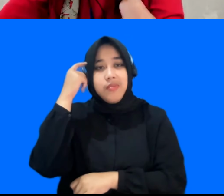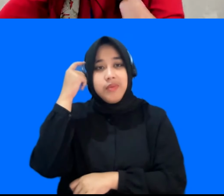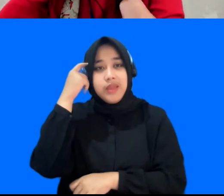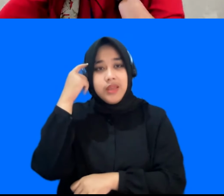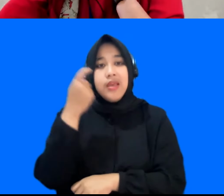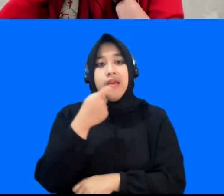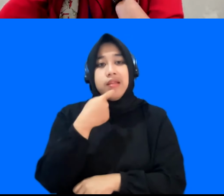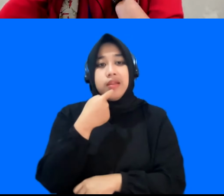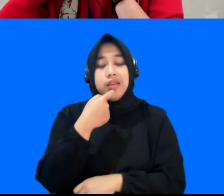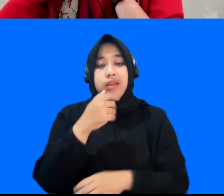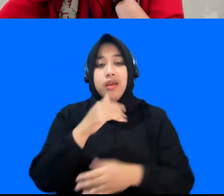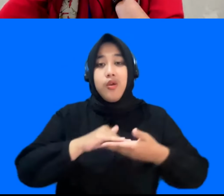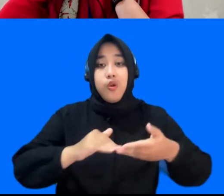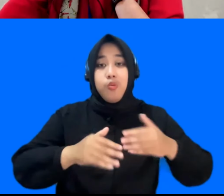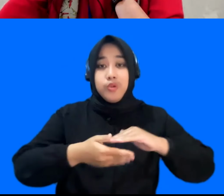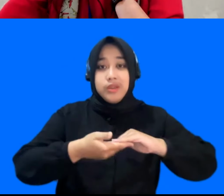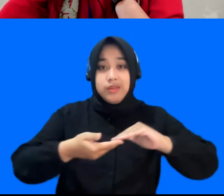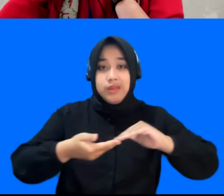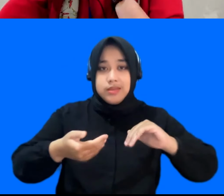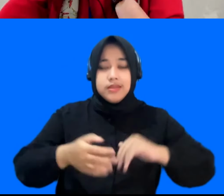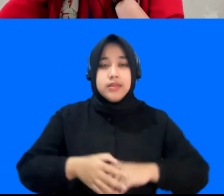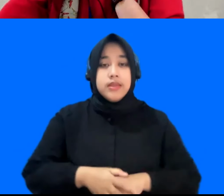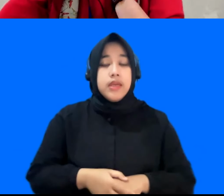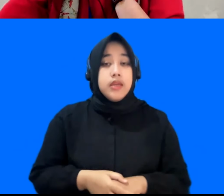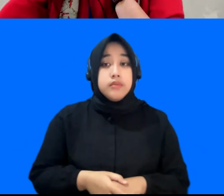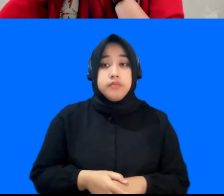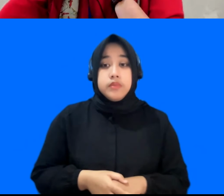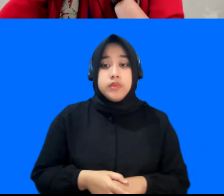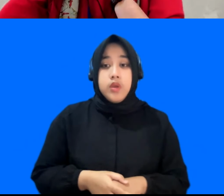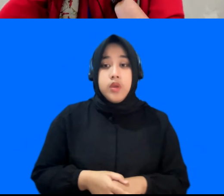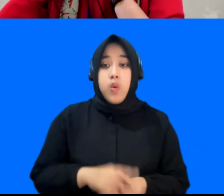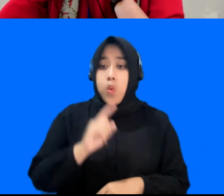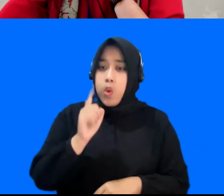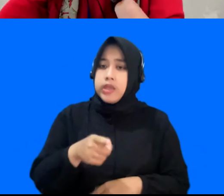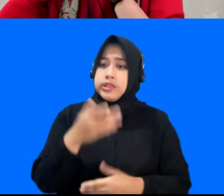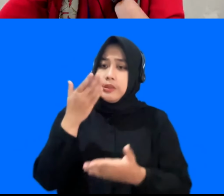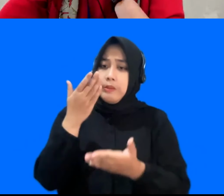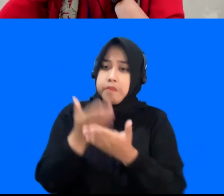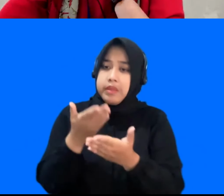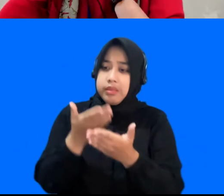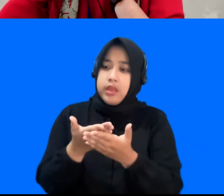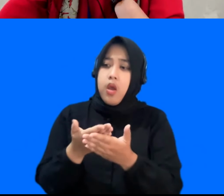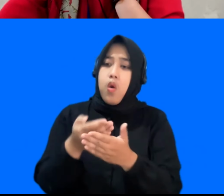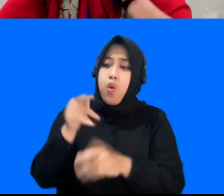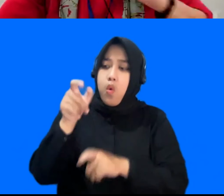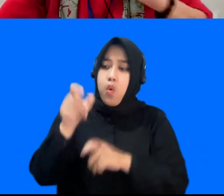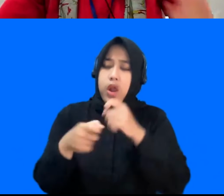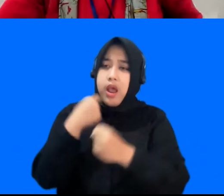have active people talk about your work. That was how we grew.